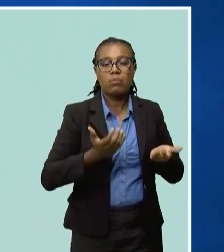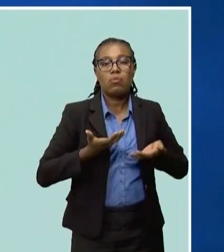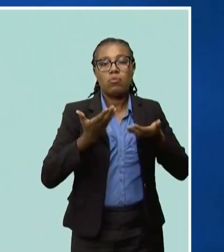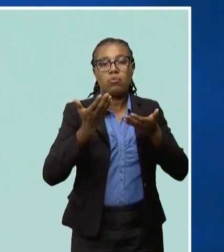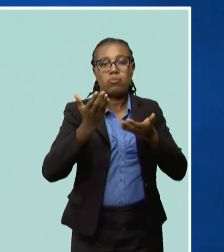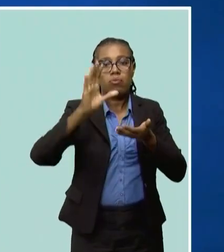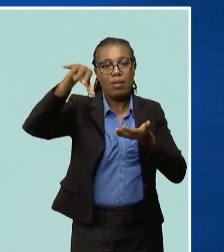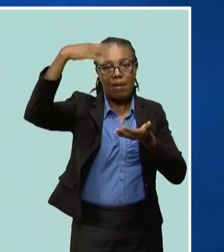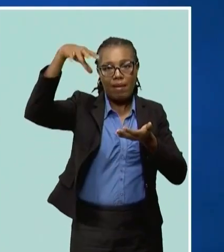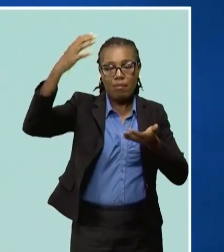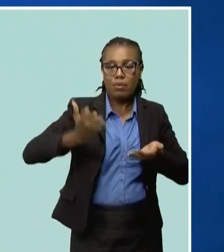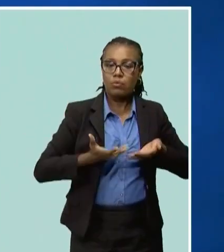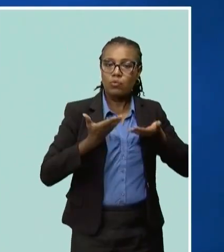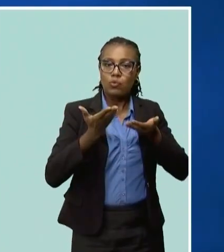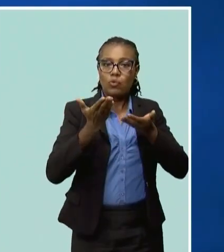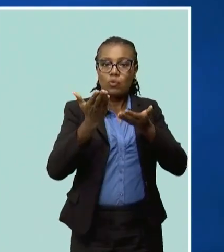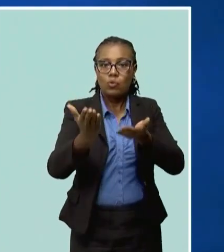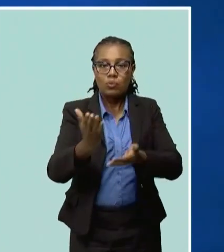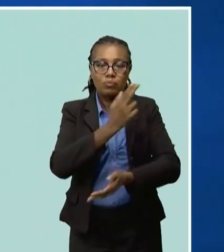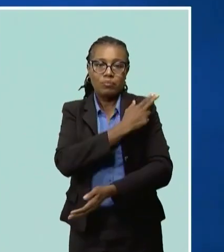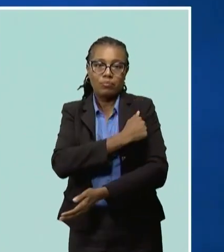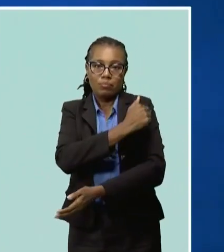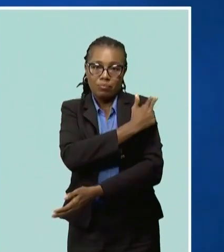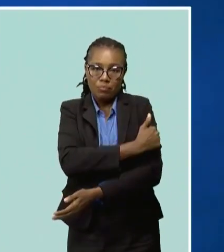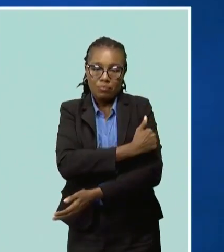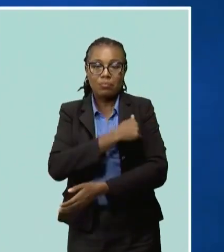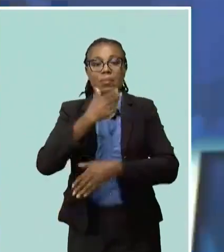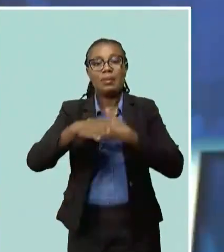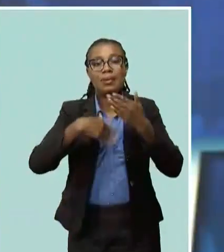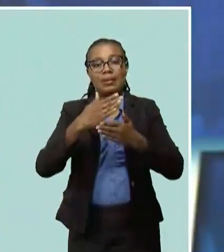by ambulance and later succumbed to his injuries.